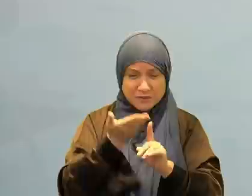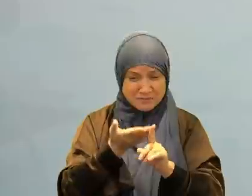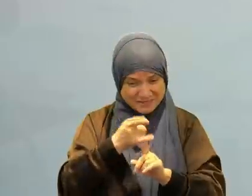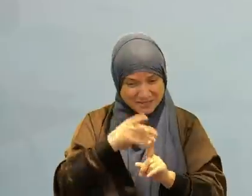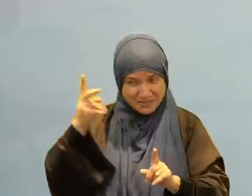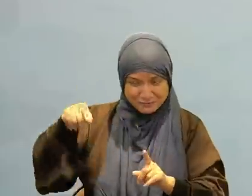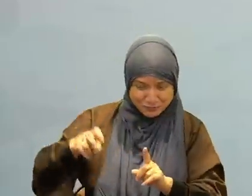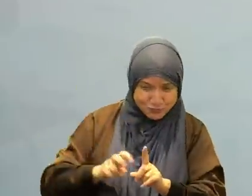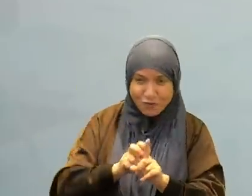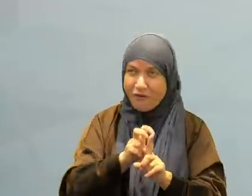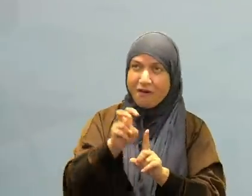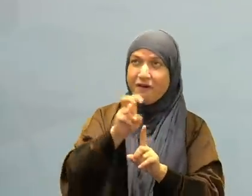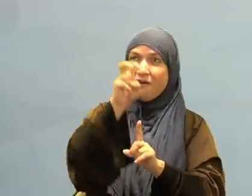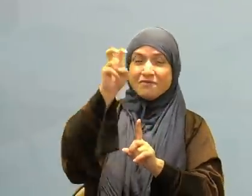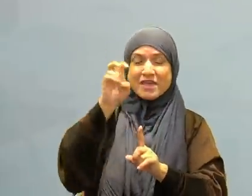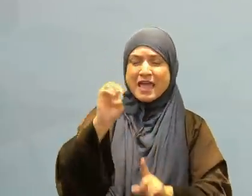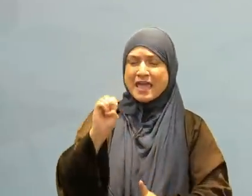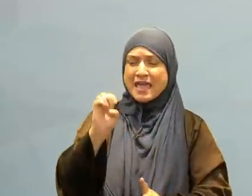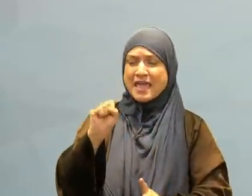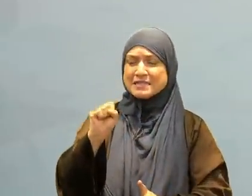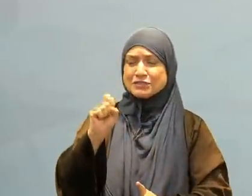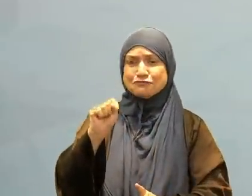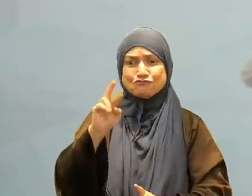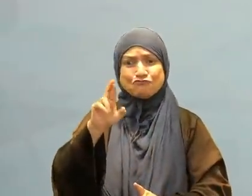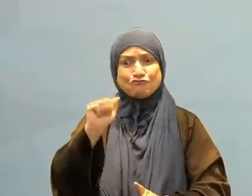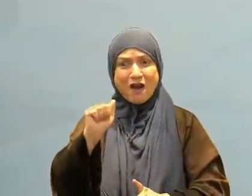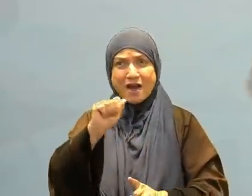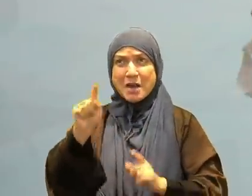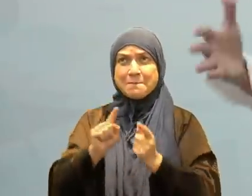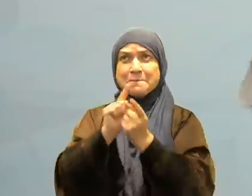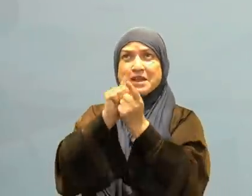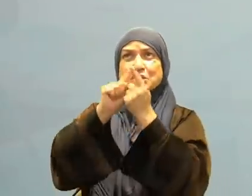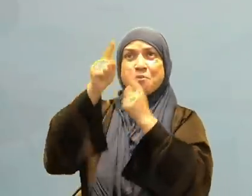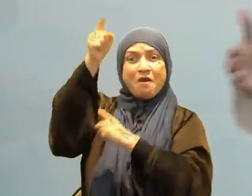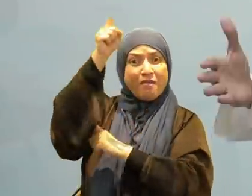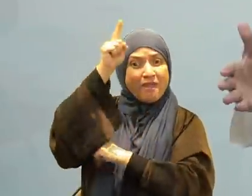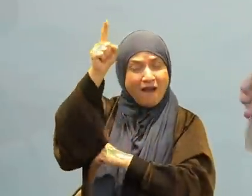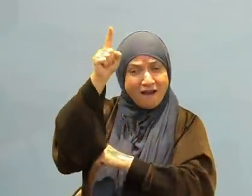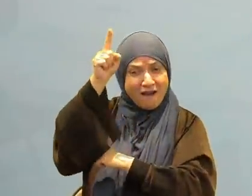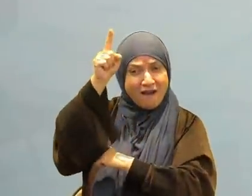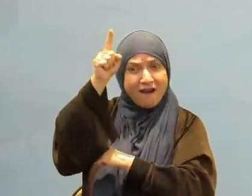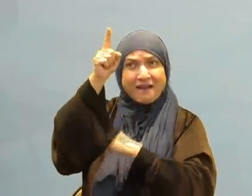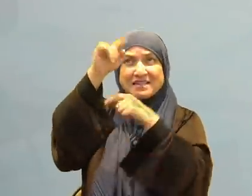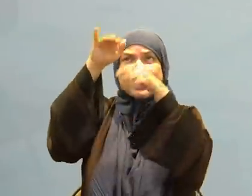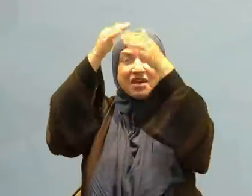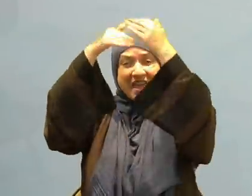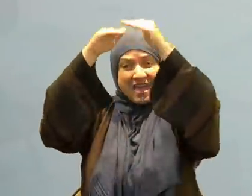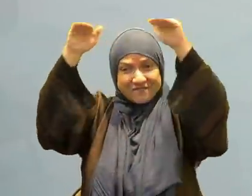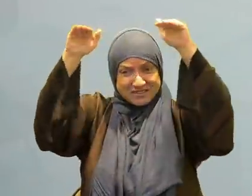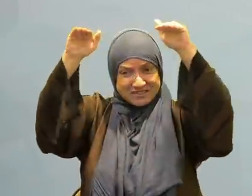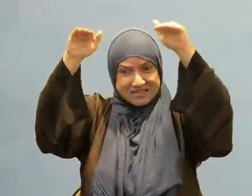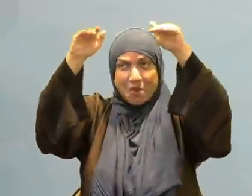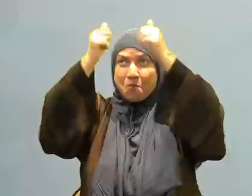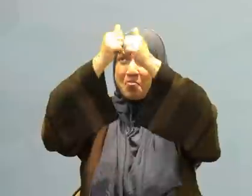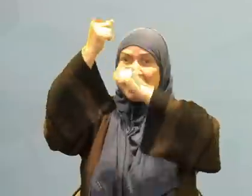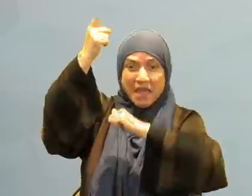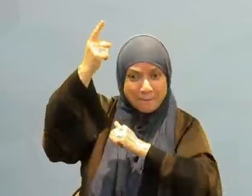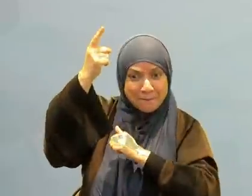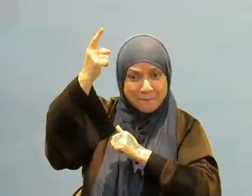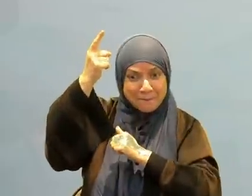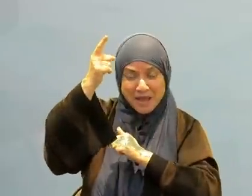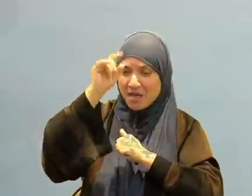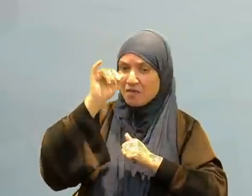our daily reading of the Quran? And subhanAllah, I was just thinking about the sequence even that we get to. Surah Al-Isra, you have a